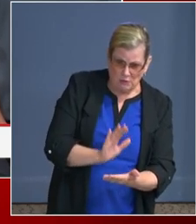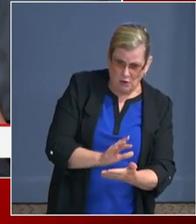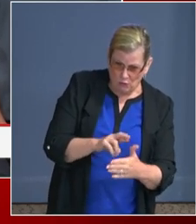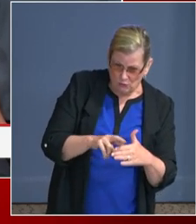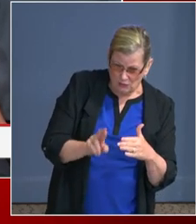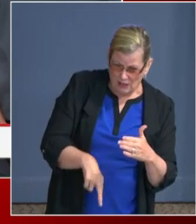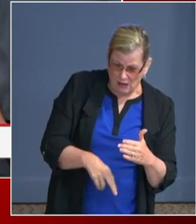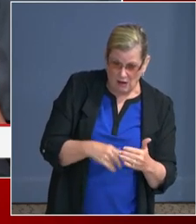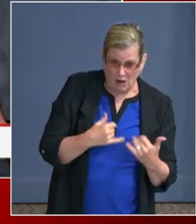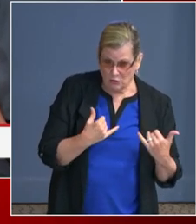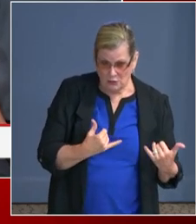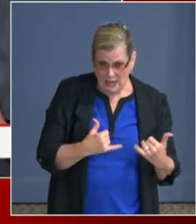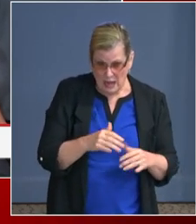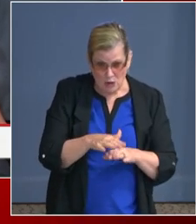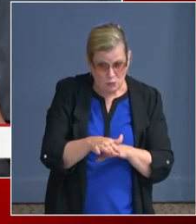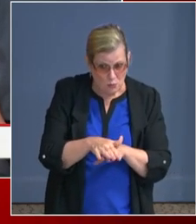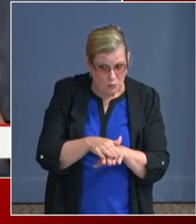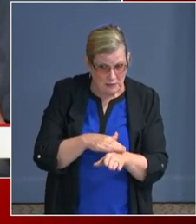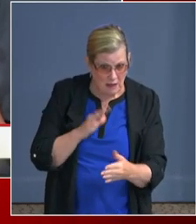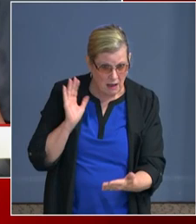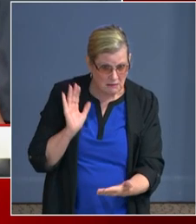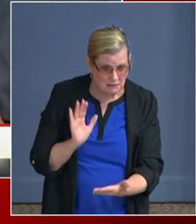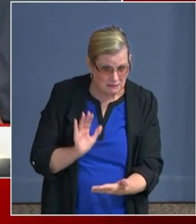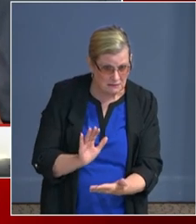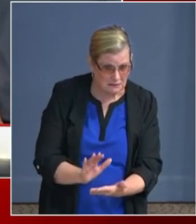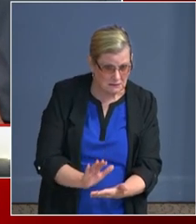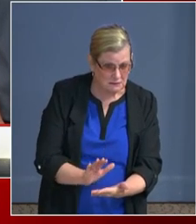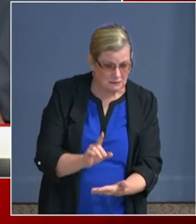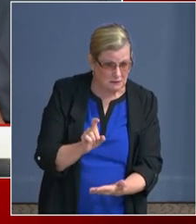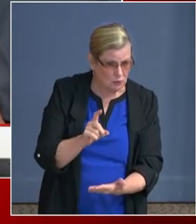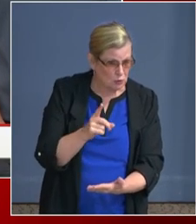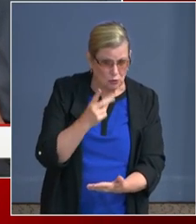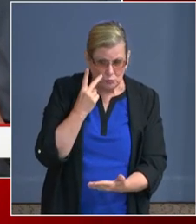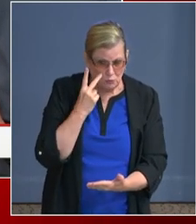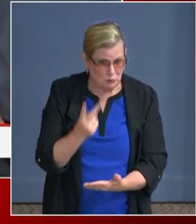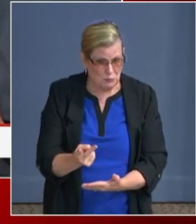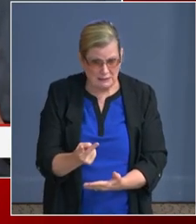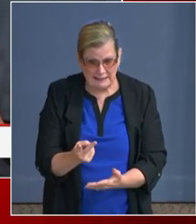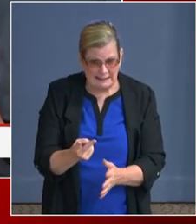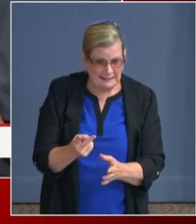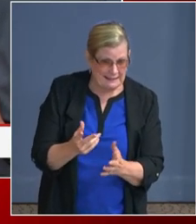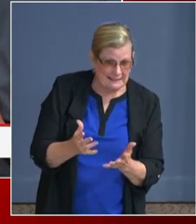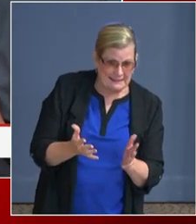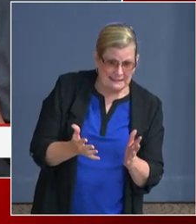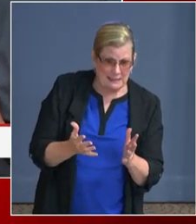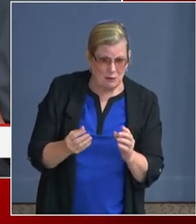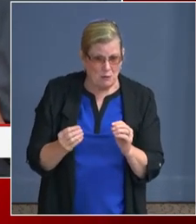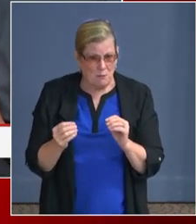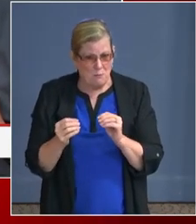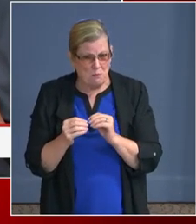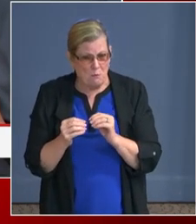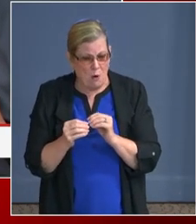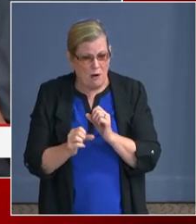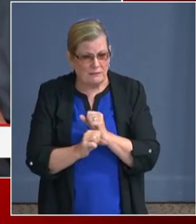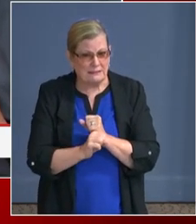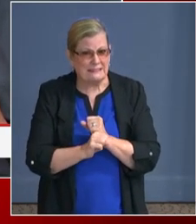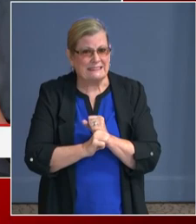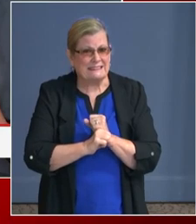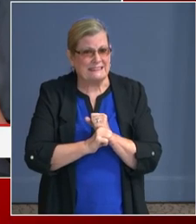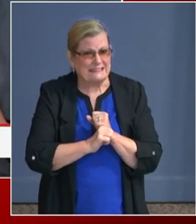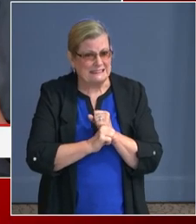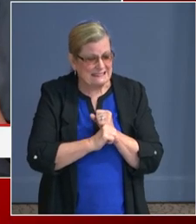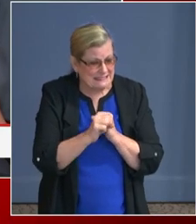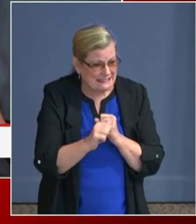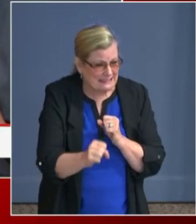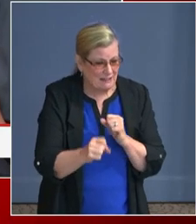now, are you seeing further out test results, day span now, more than the 3